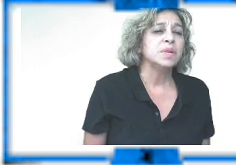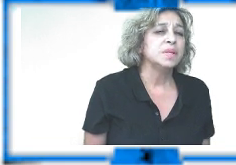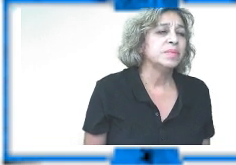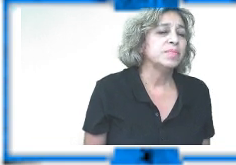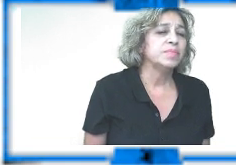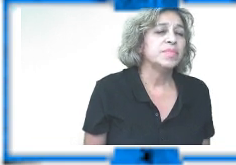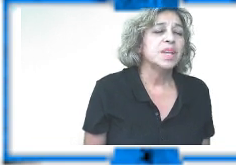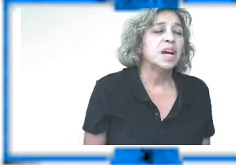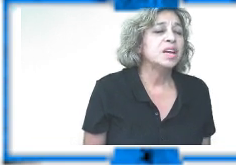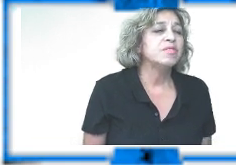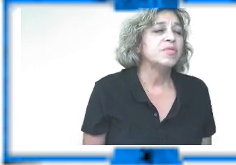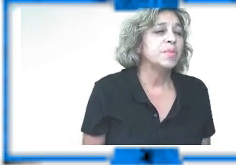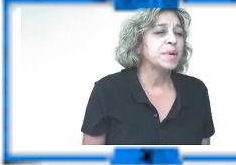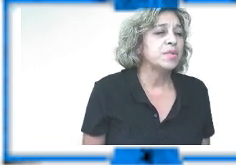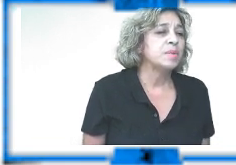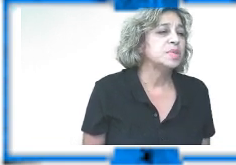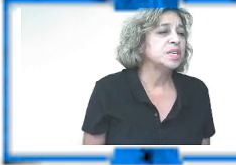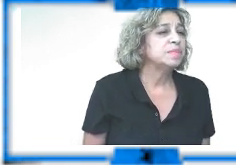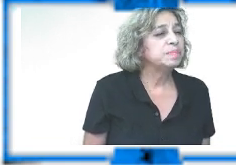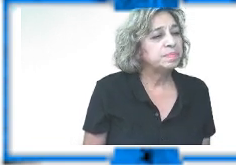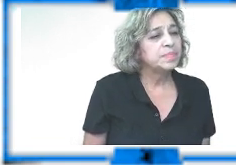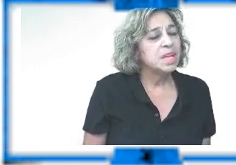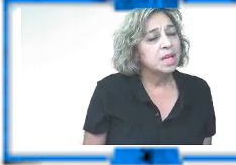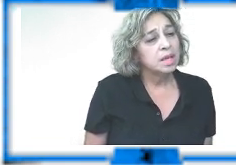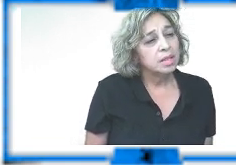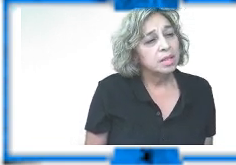famous one, another form of corruption,